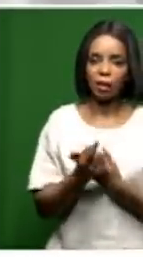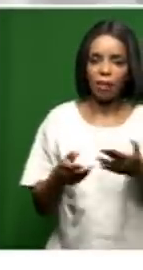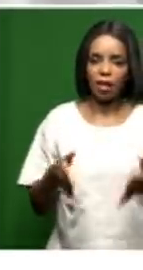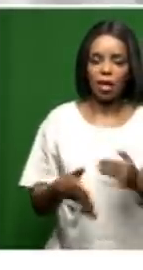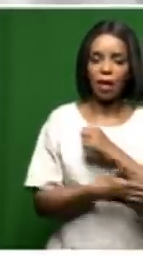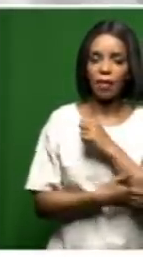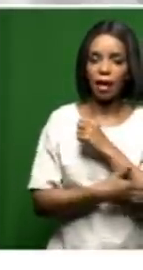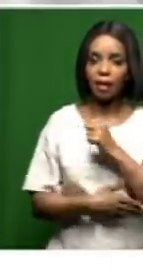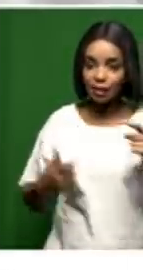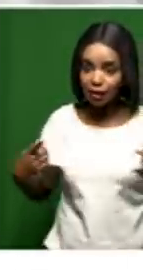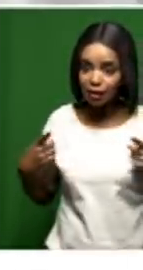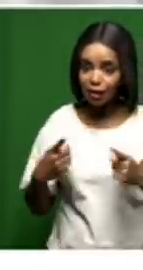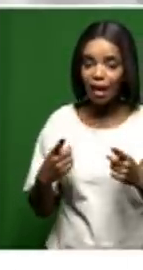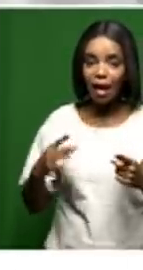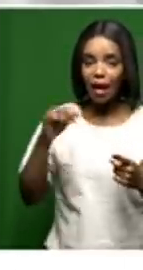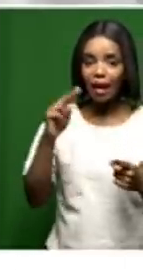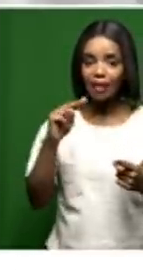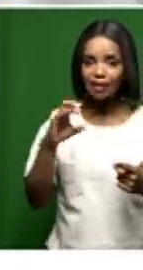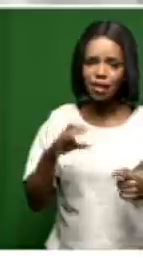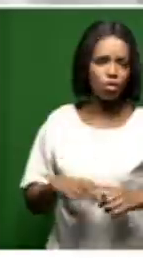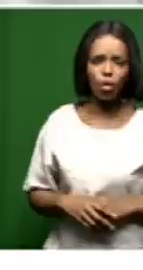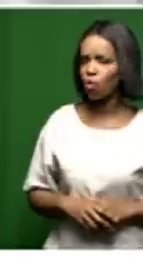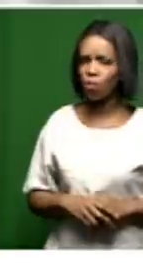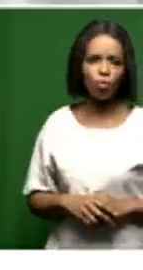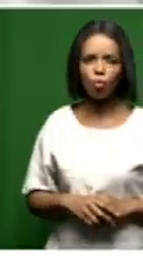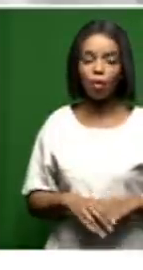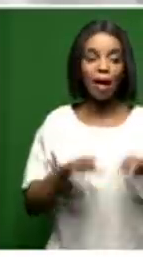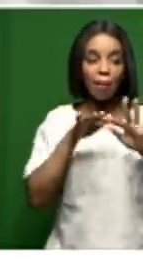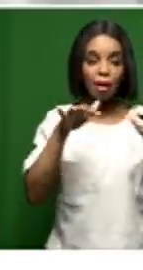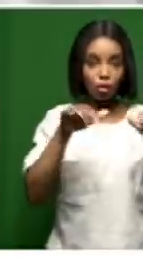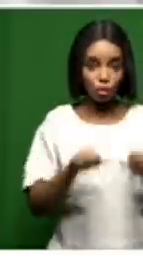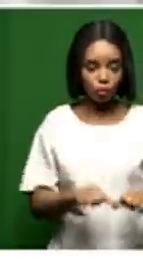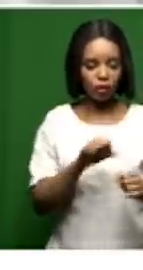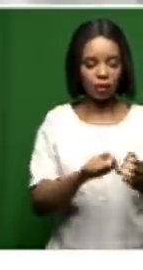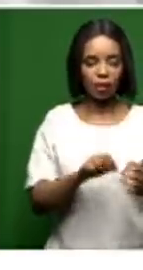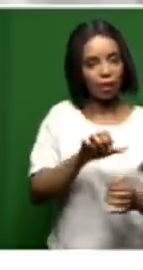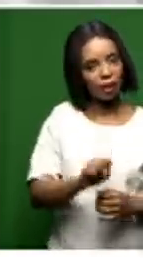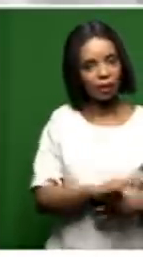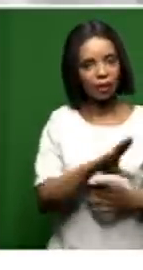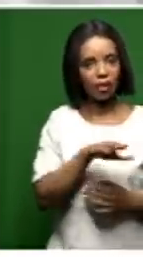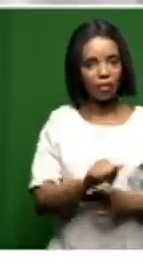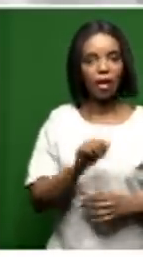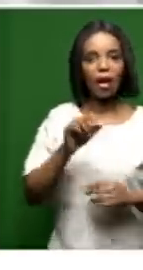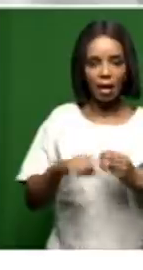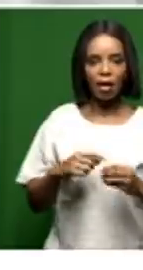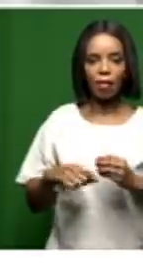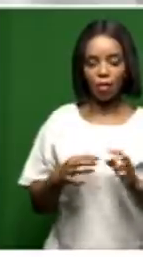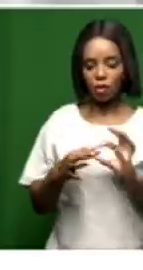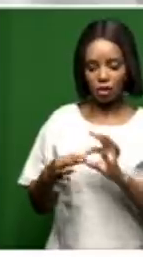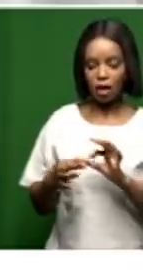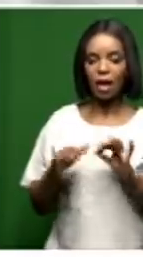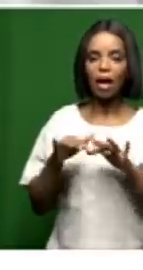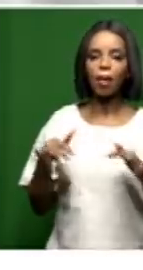it's not about the ANC. It's about the people of South Africa. It's about the electorate. out of political expedience or whatever.